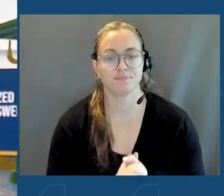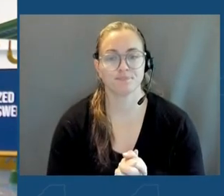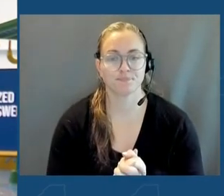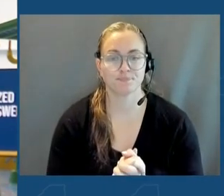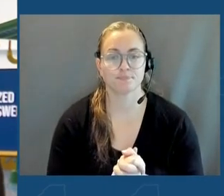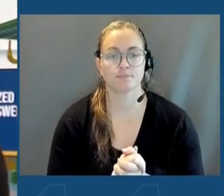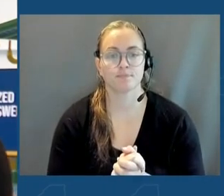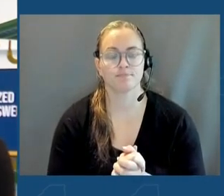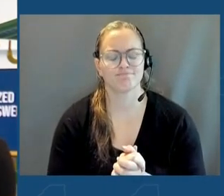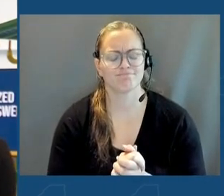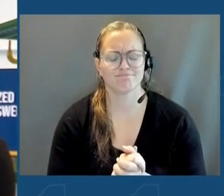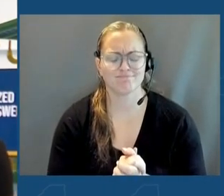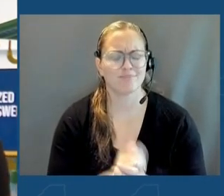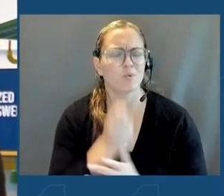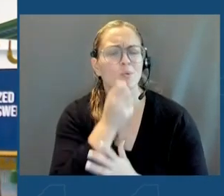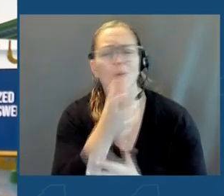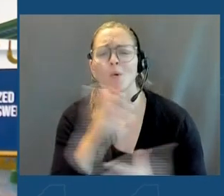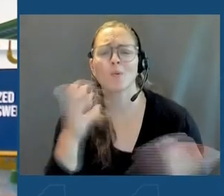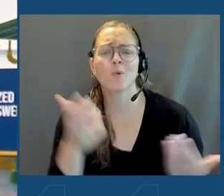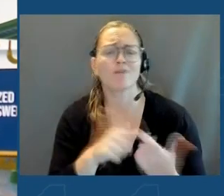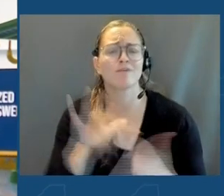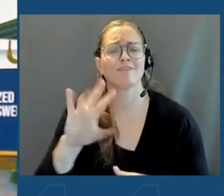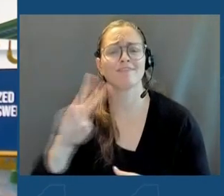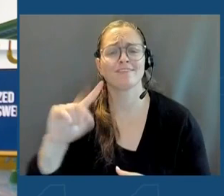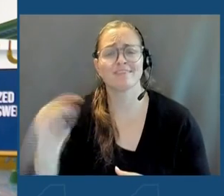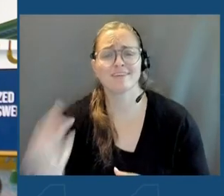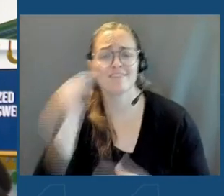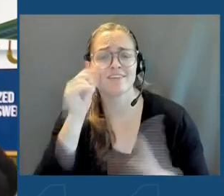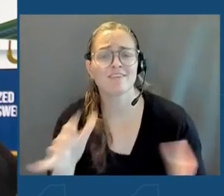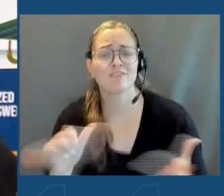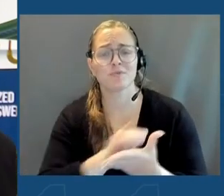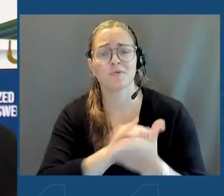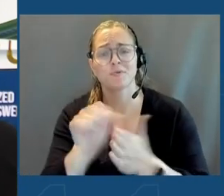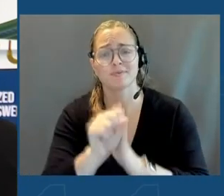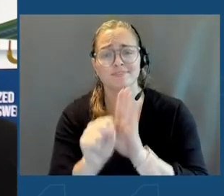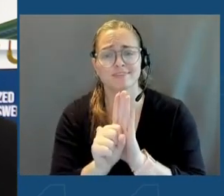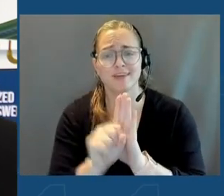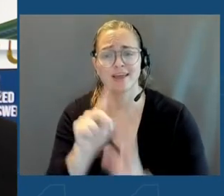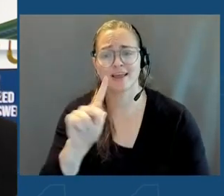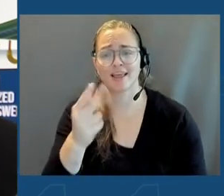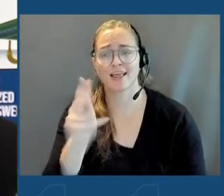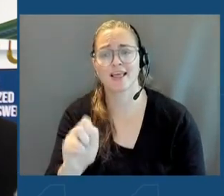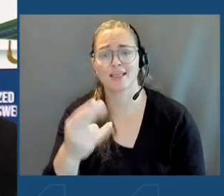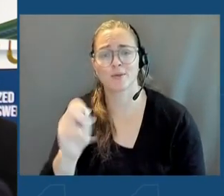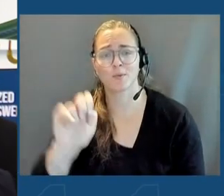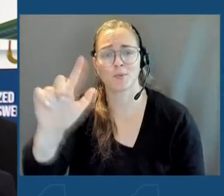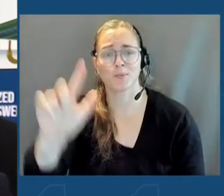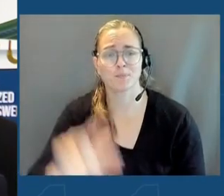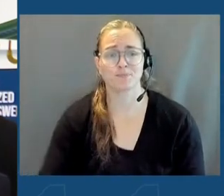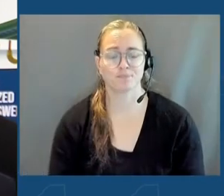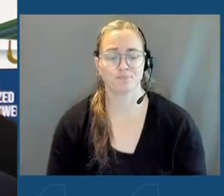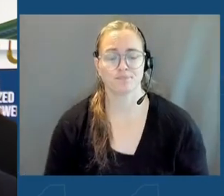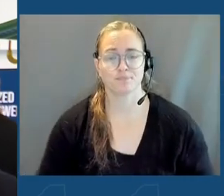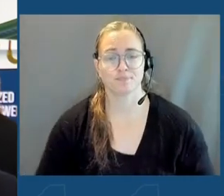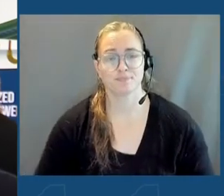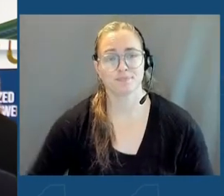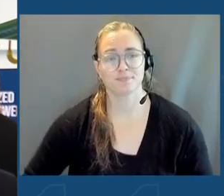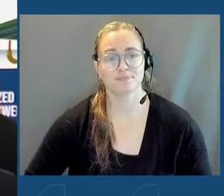And let's give a warm welcome for the 57th Governor of New York State, Kathy Hochul.